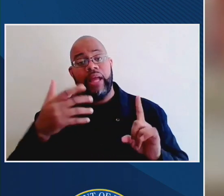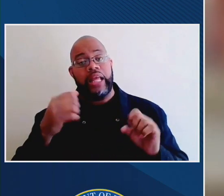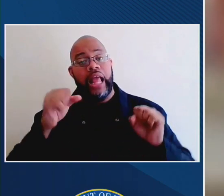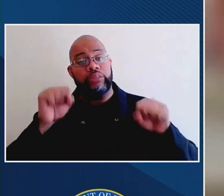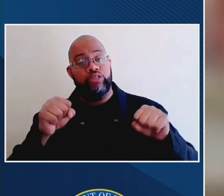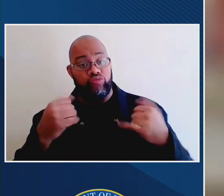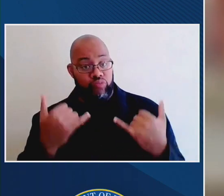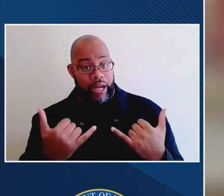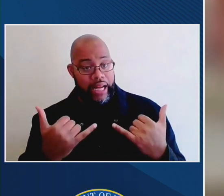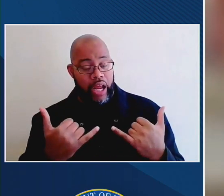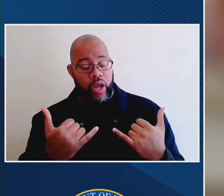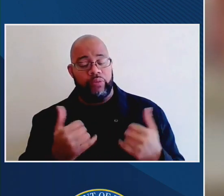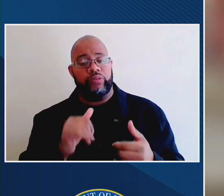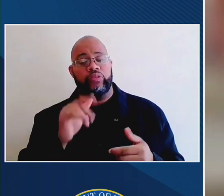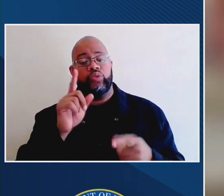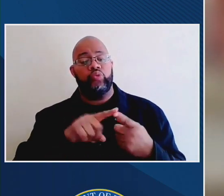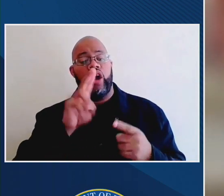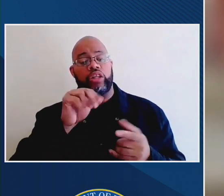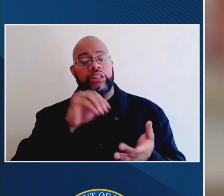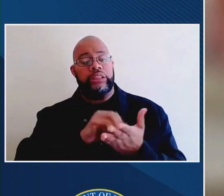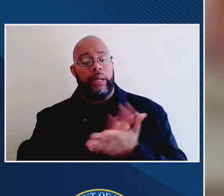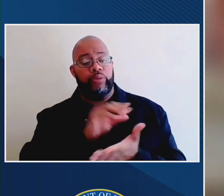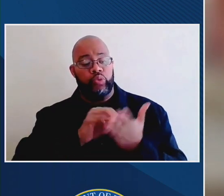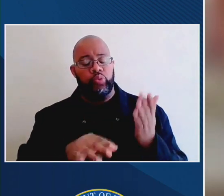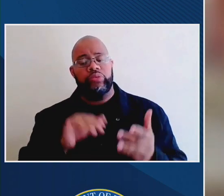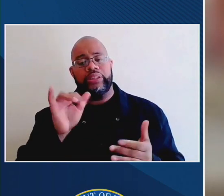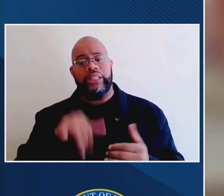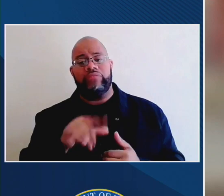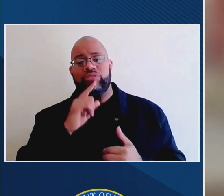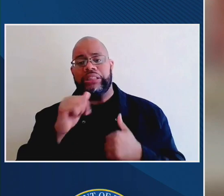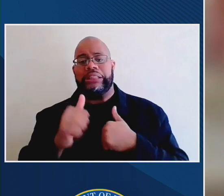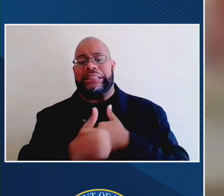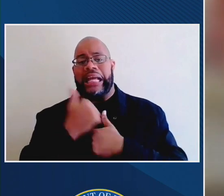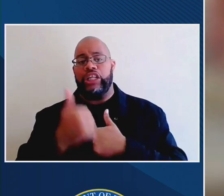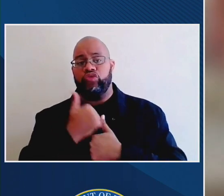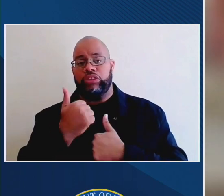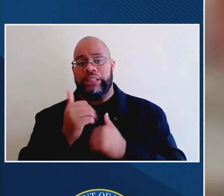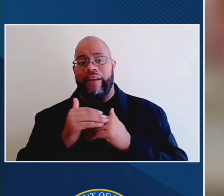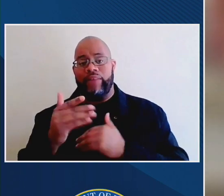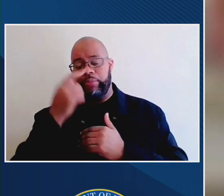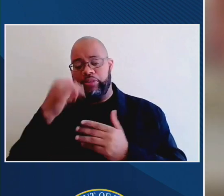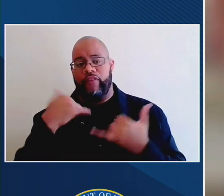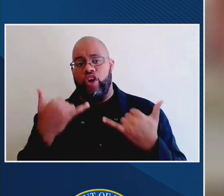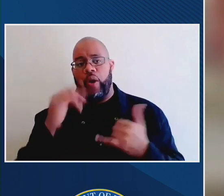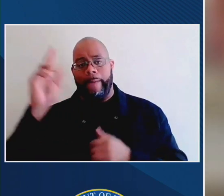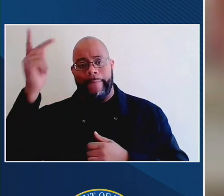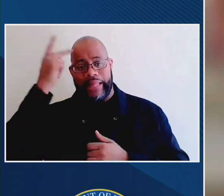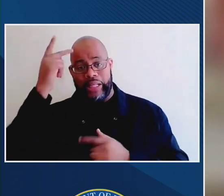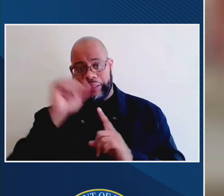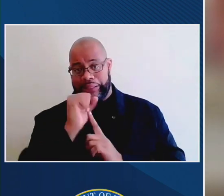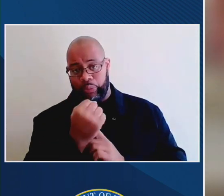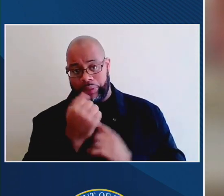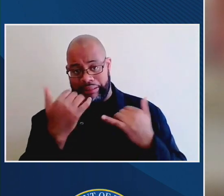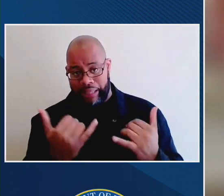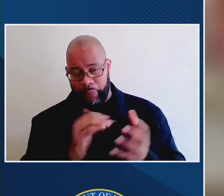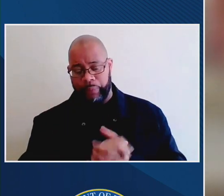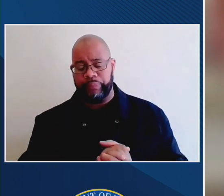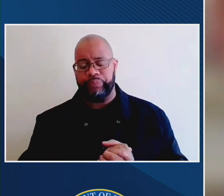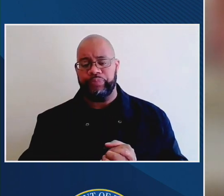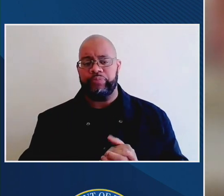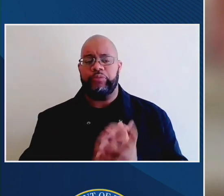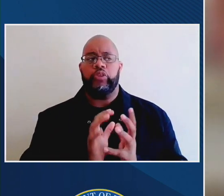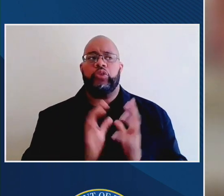to undocumented students is a dangerous advancement given our current political climate, and so much so